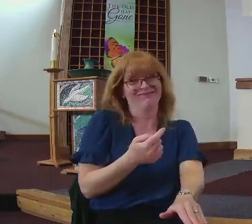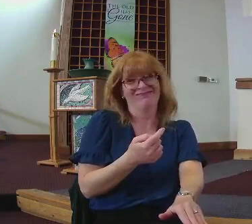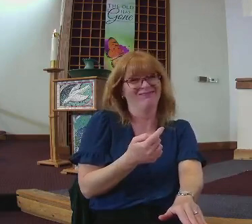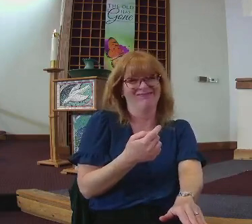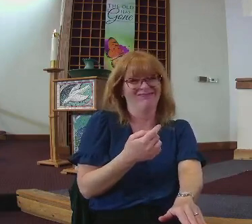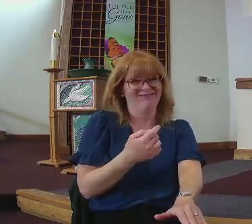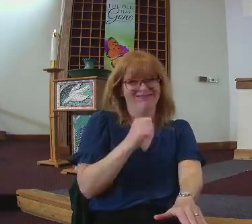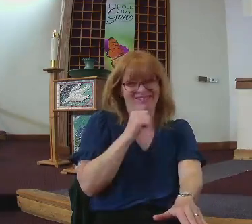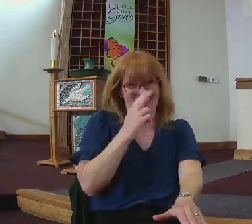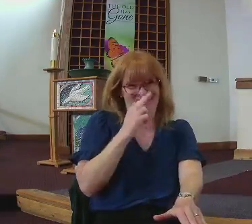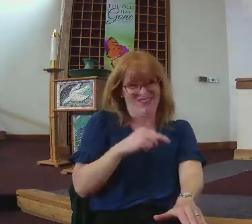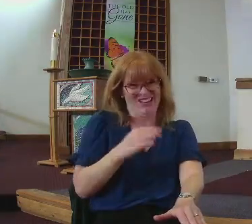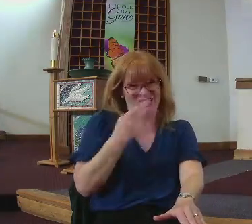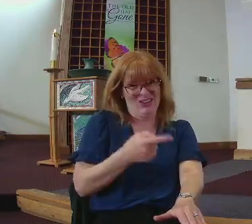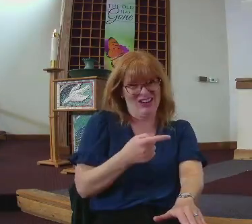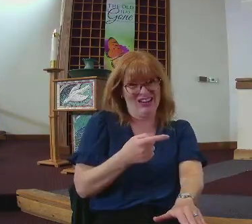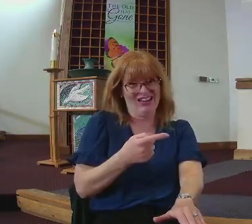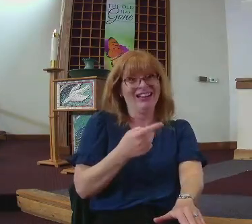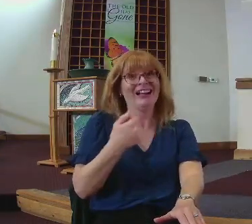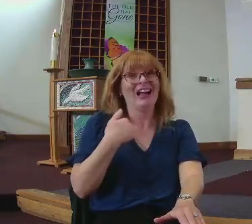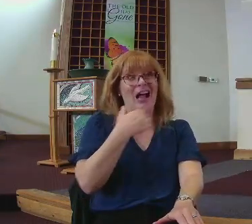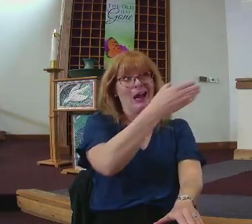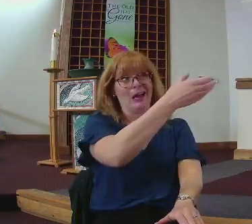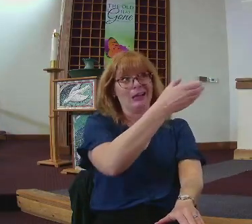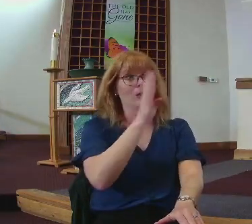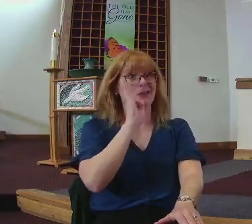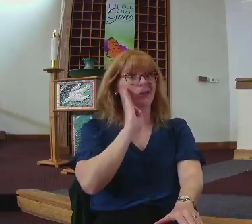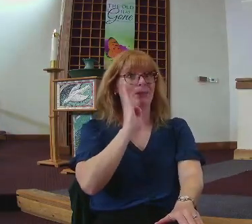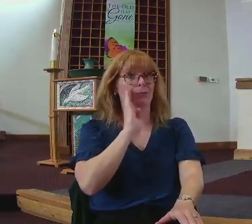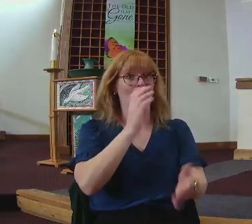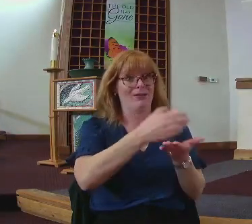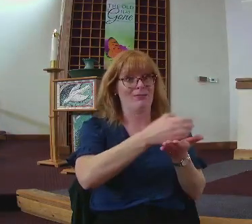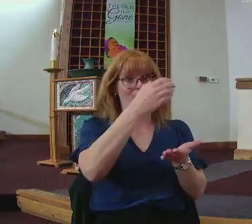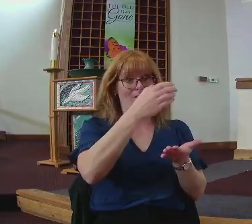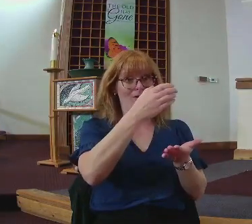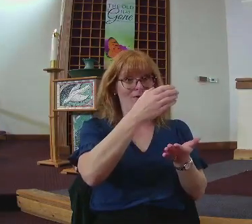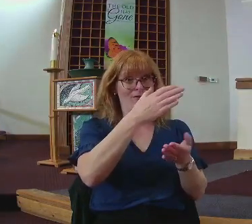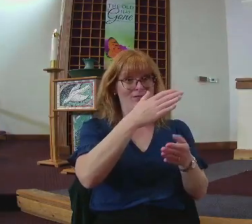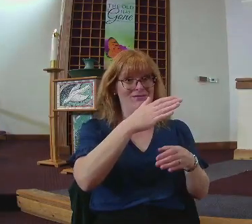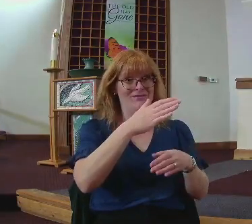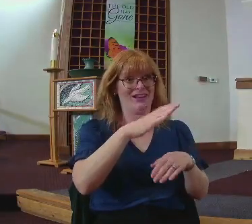I know in our household, whenever I pull out the brown bottle, do y'all have a brown bottle?